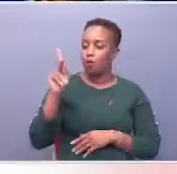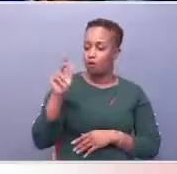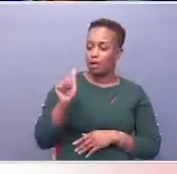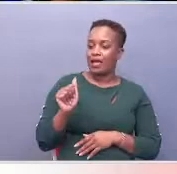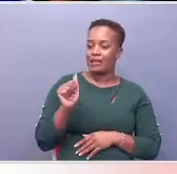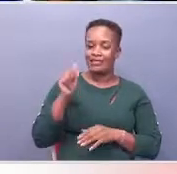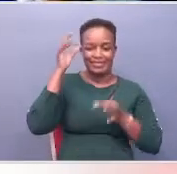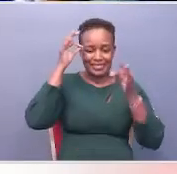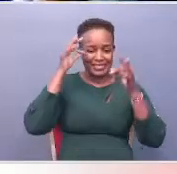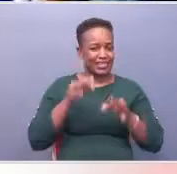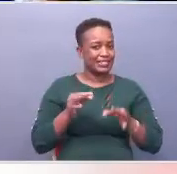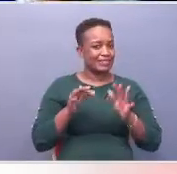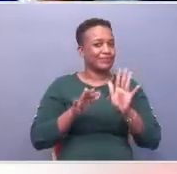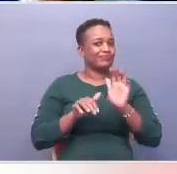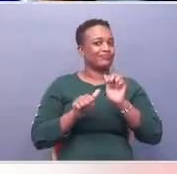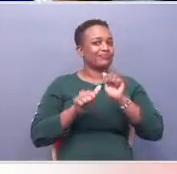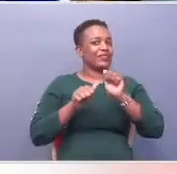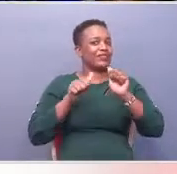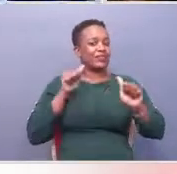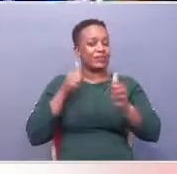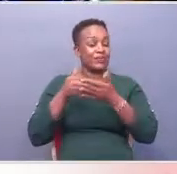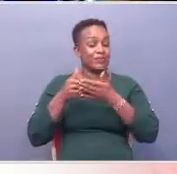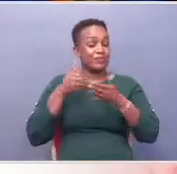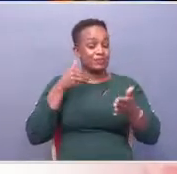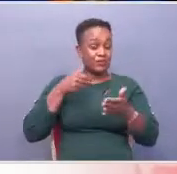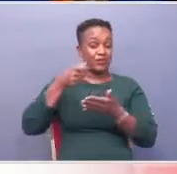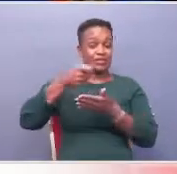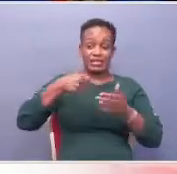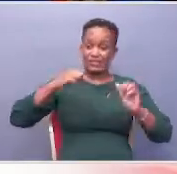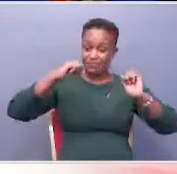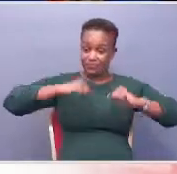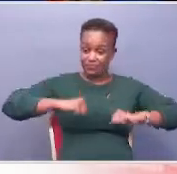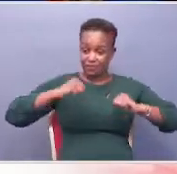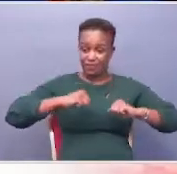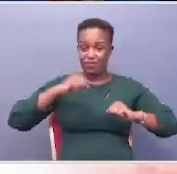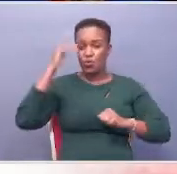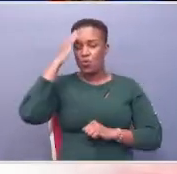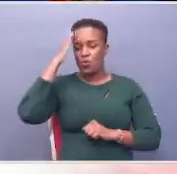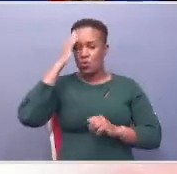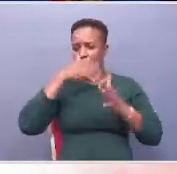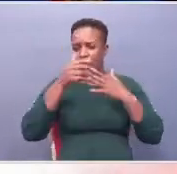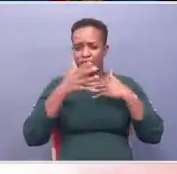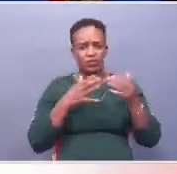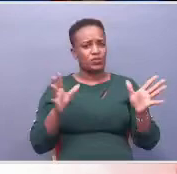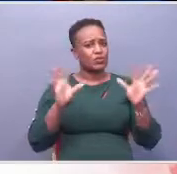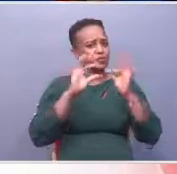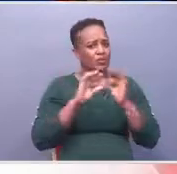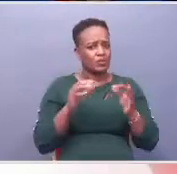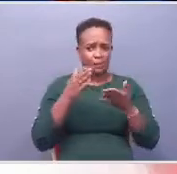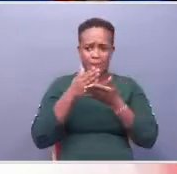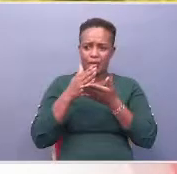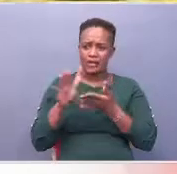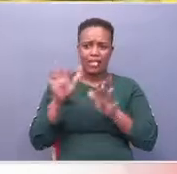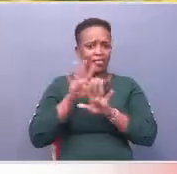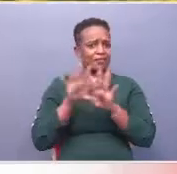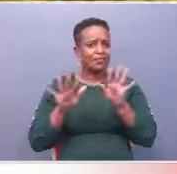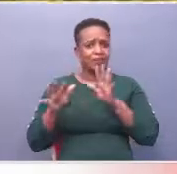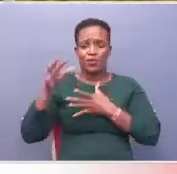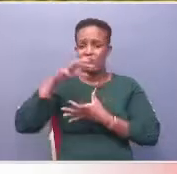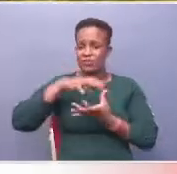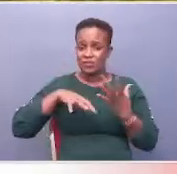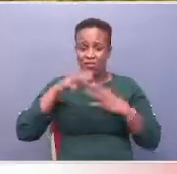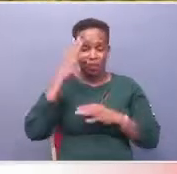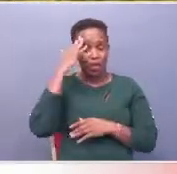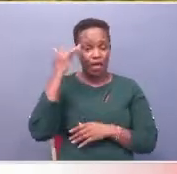seat before signing the agreement to assess the practicality of joining the pact. The whole thing was confusing